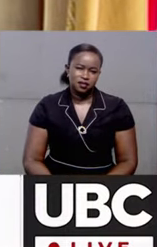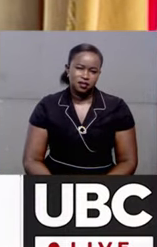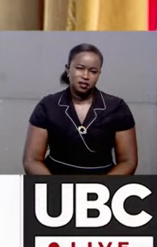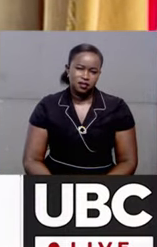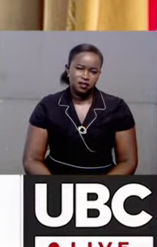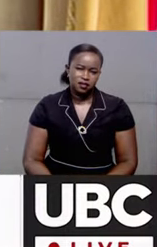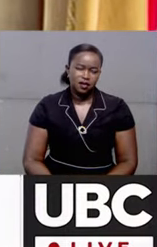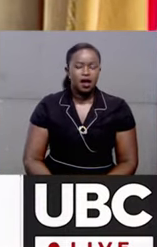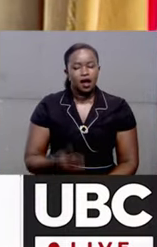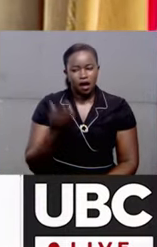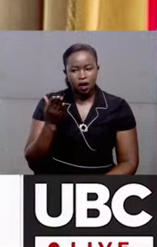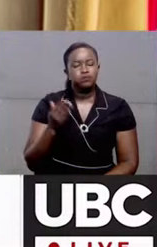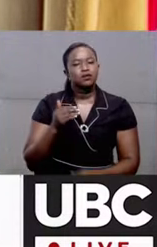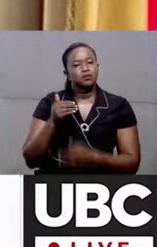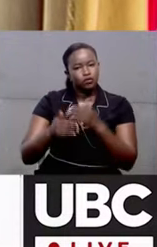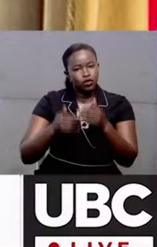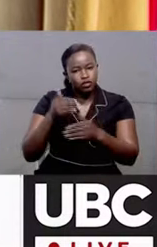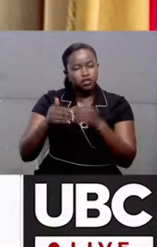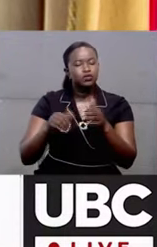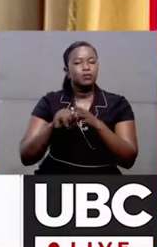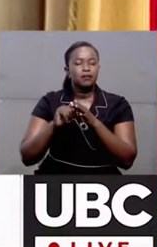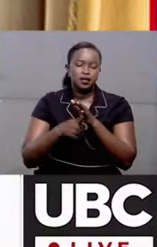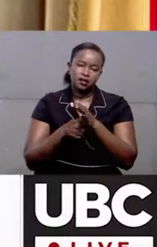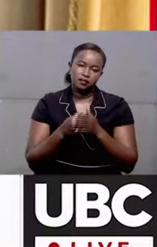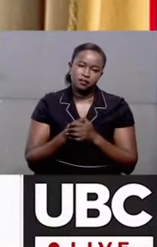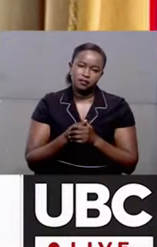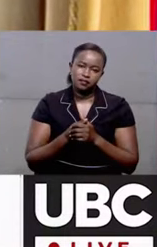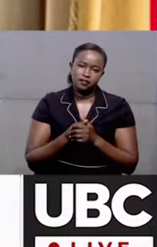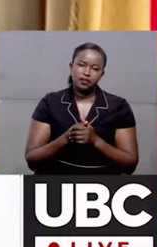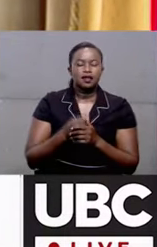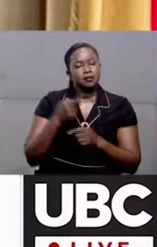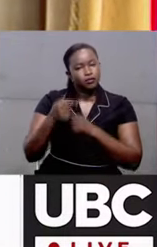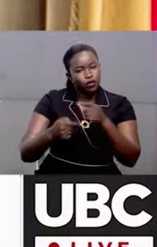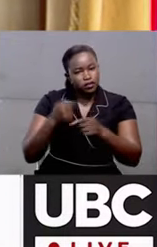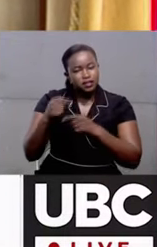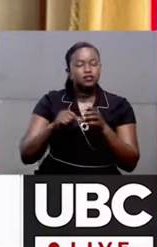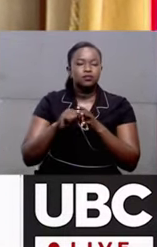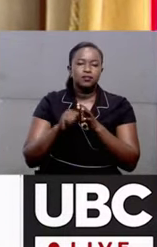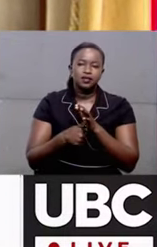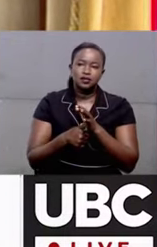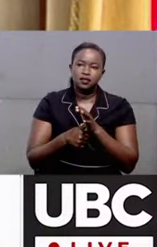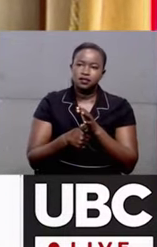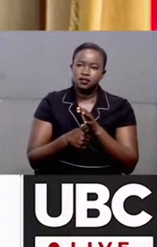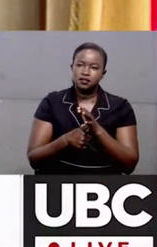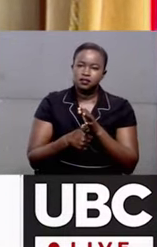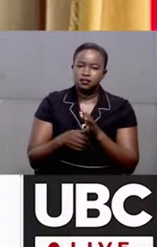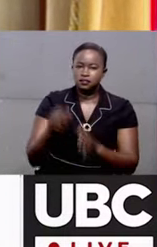There is a procedure matter. Further procedure. There is a procedure matter.